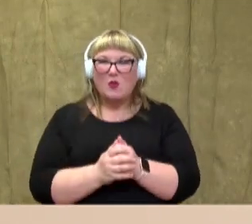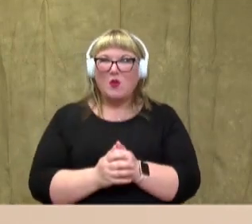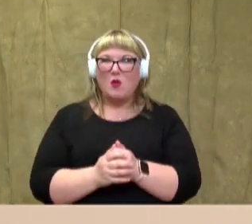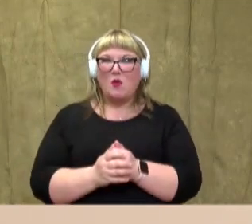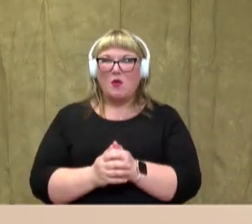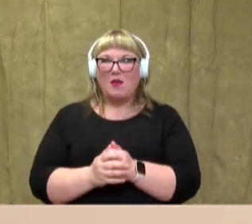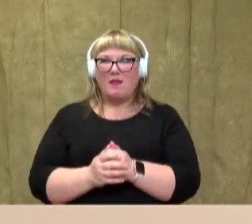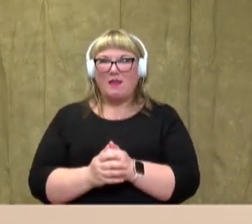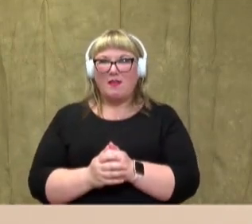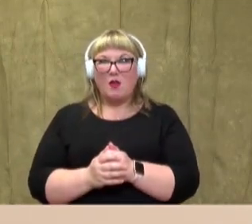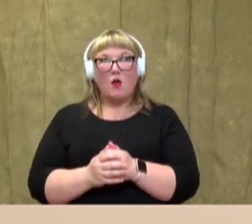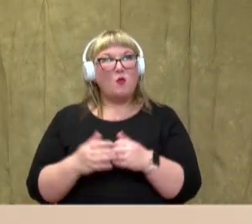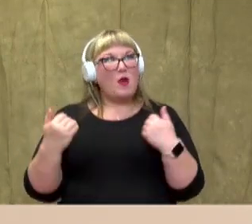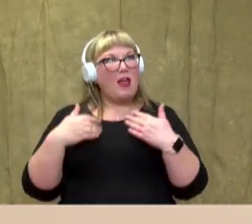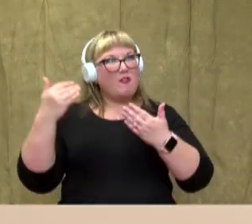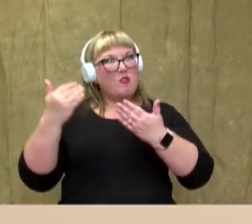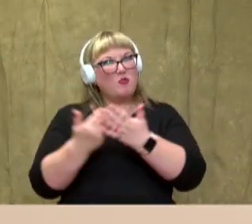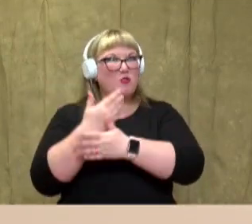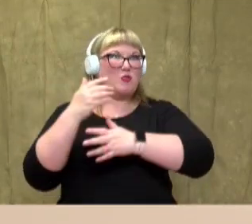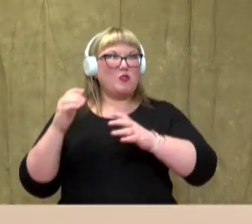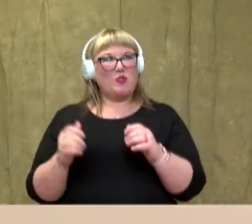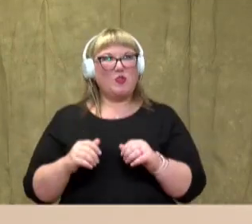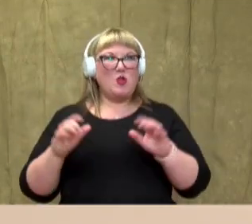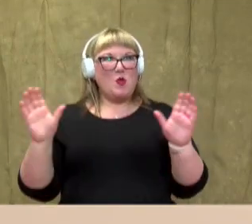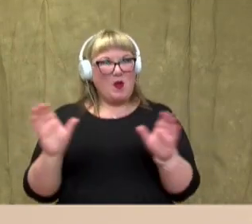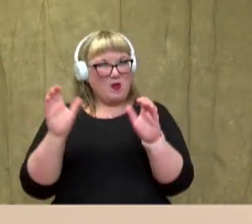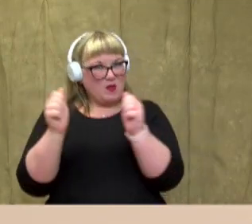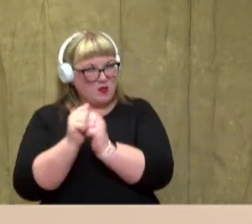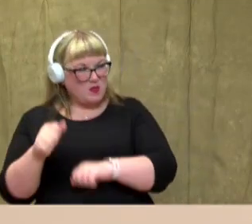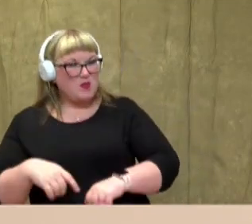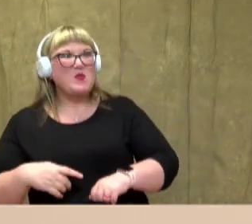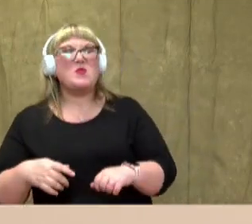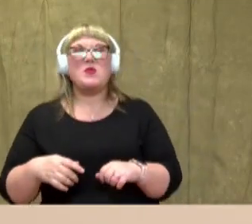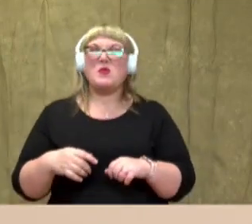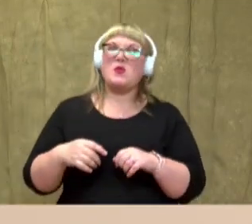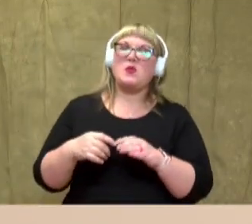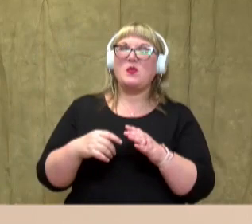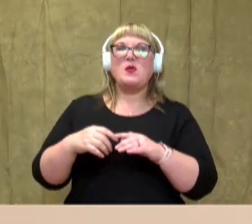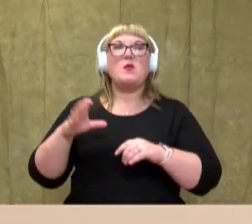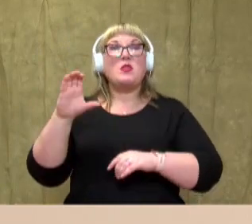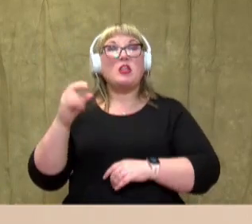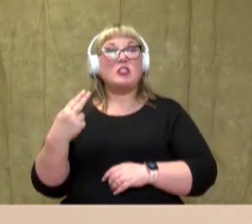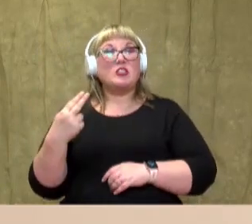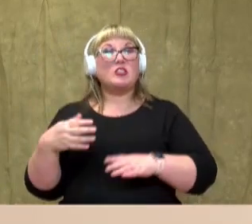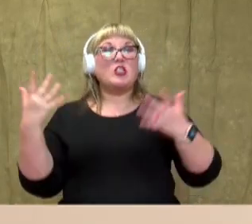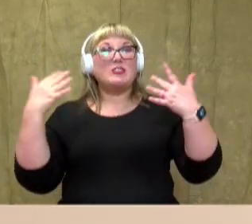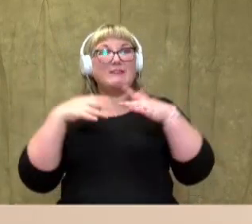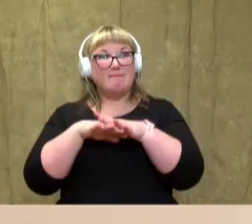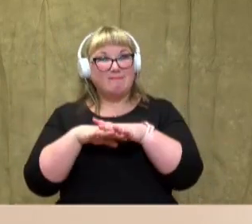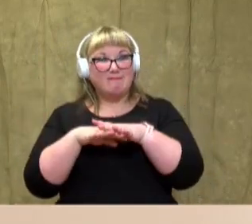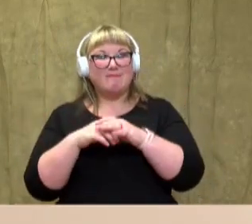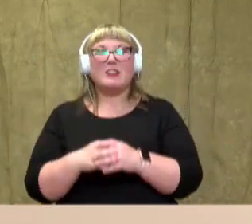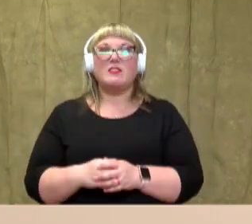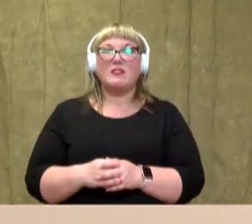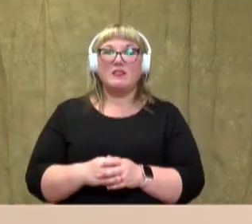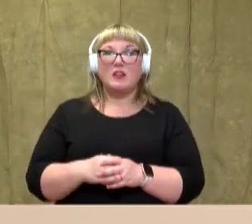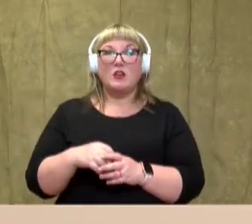the digraph. Just like George in the chocolate factory, you're able to navigate our